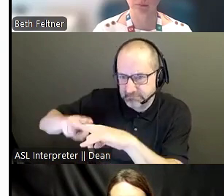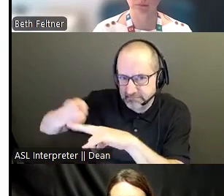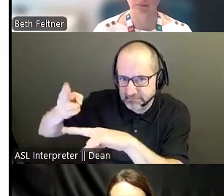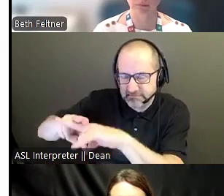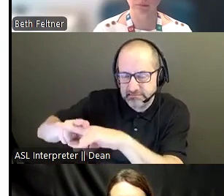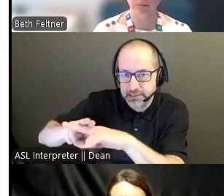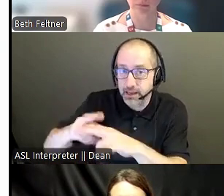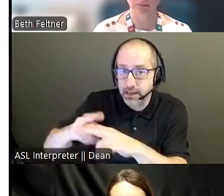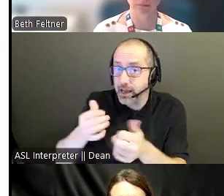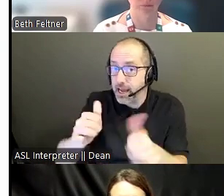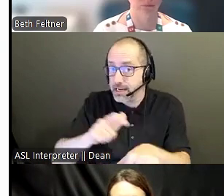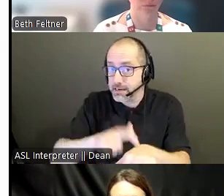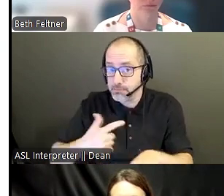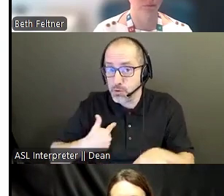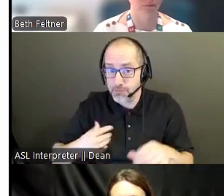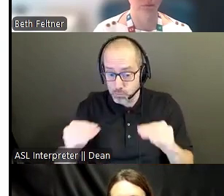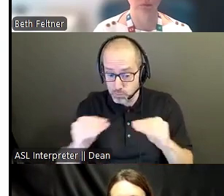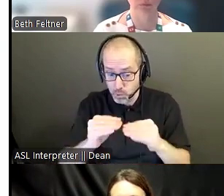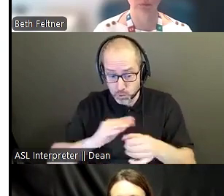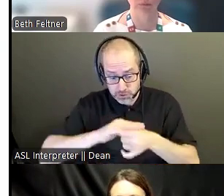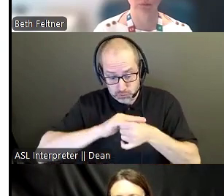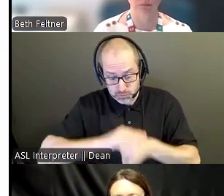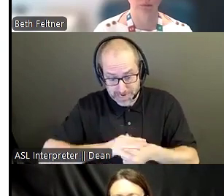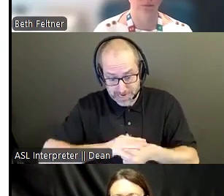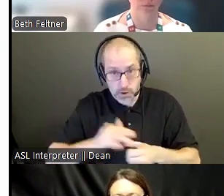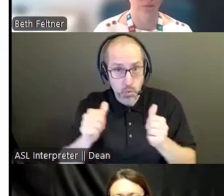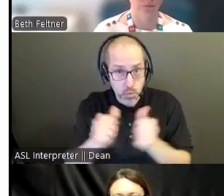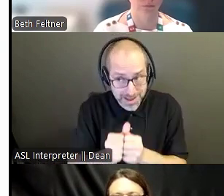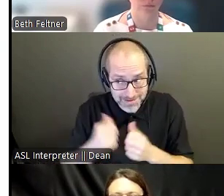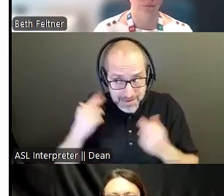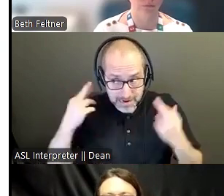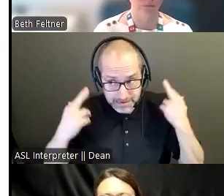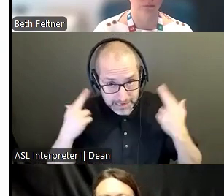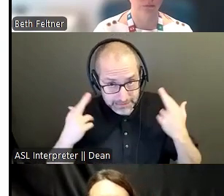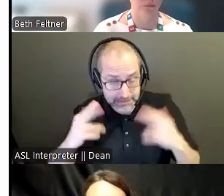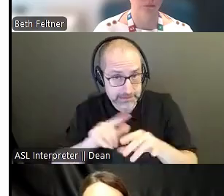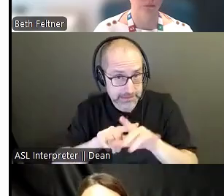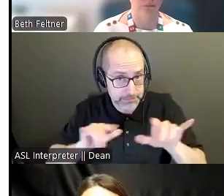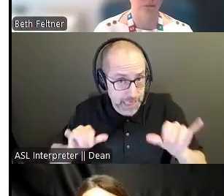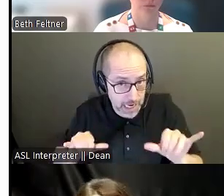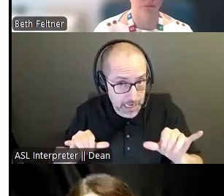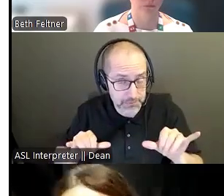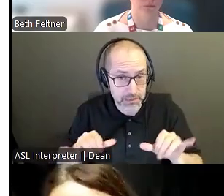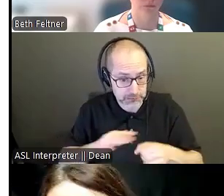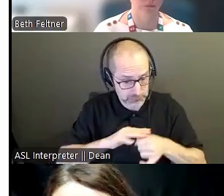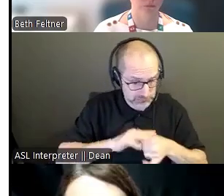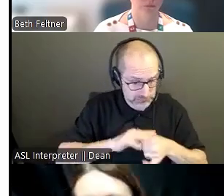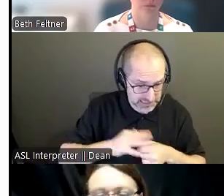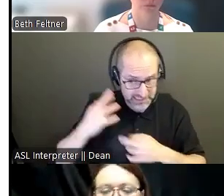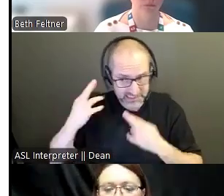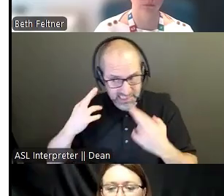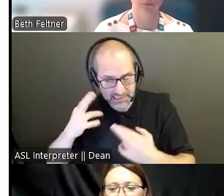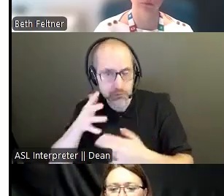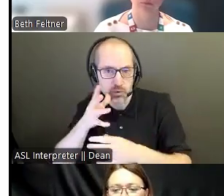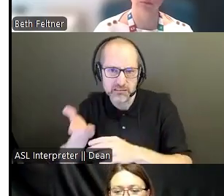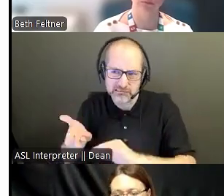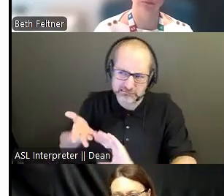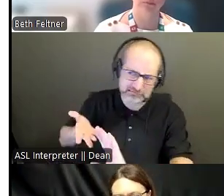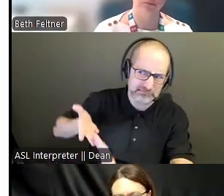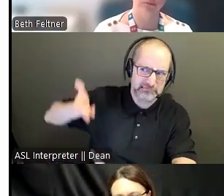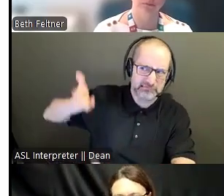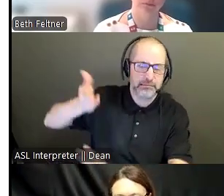in someone's life who has tinnitus, the tinnitus is always worse.